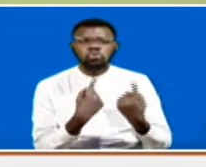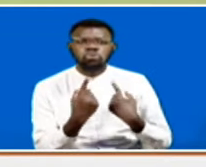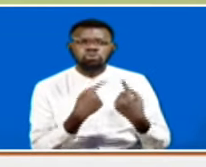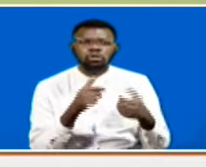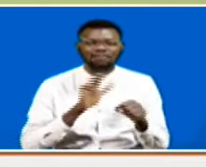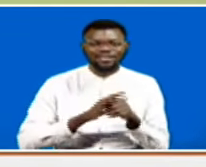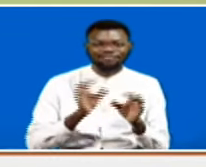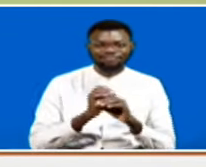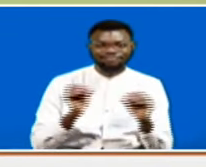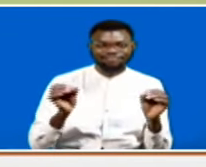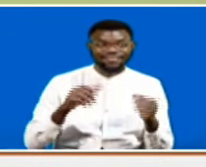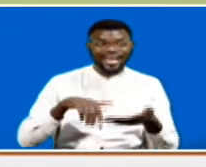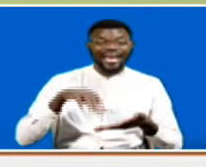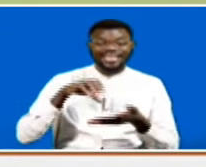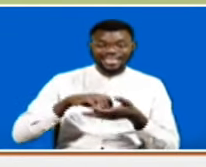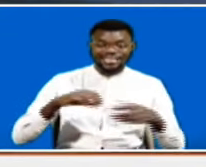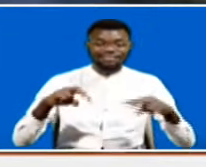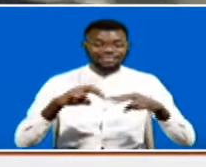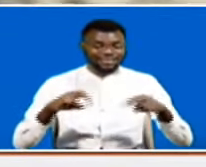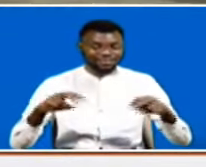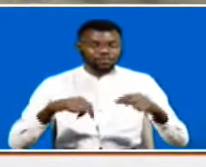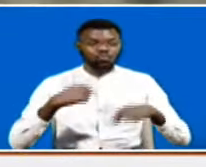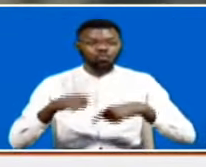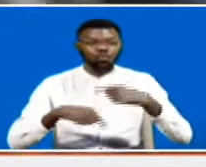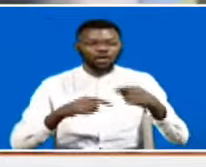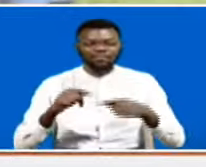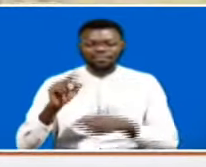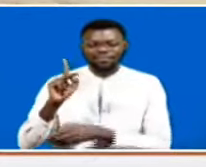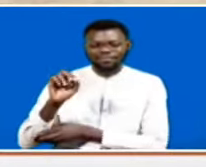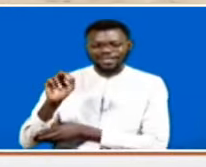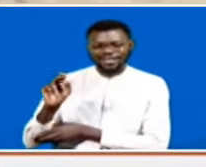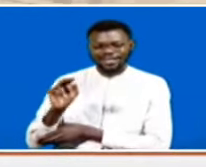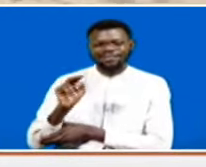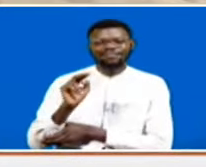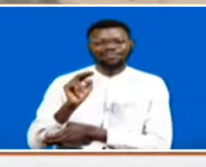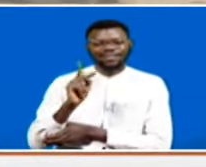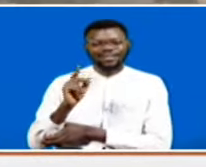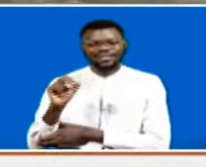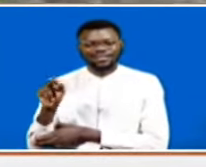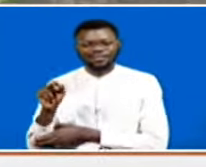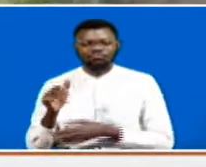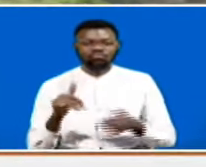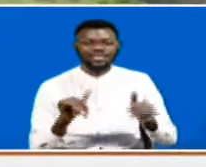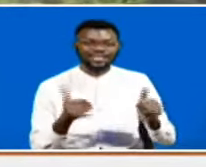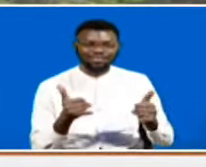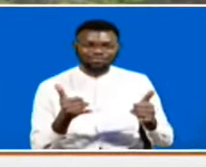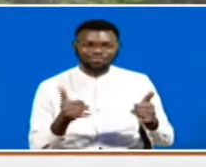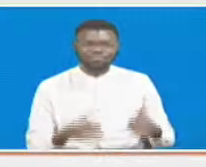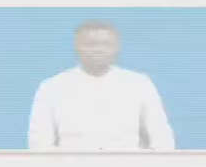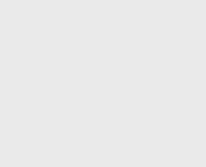issue because the matter is still under investigation. Ken Gashohe, KTN News.